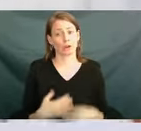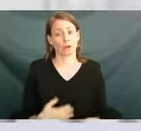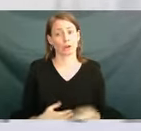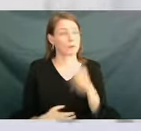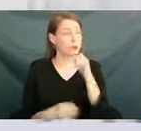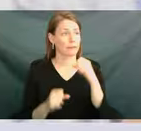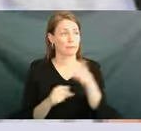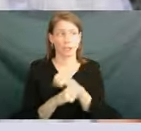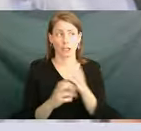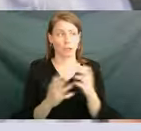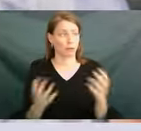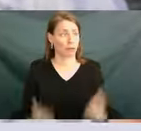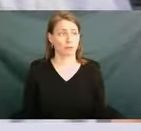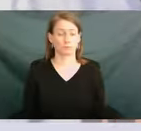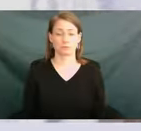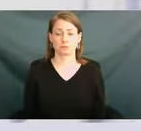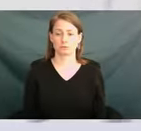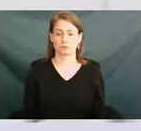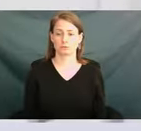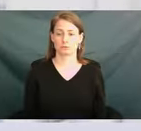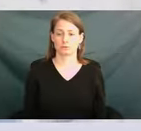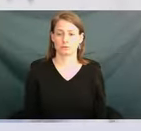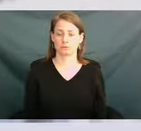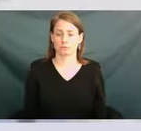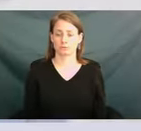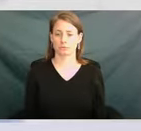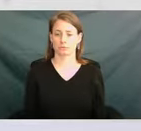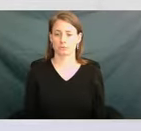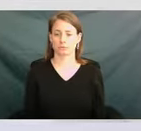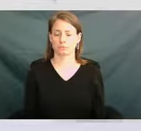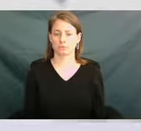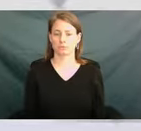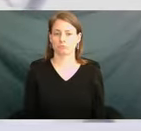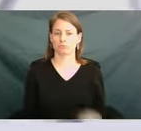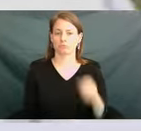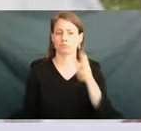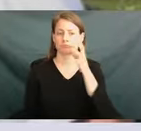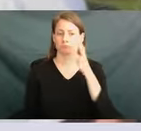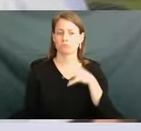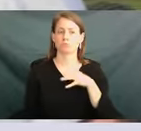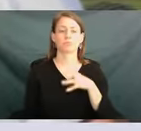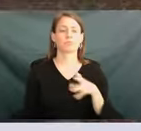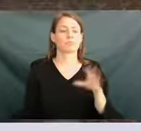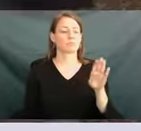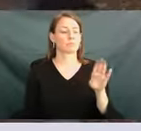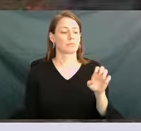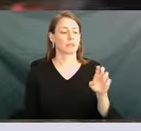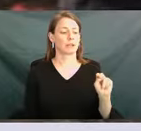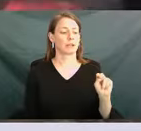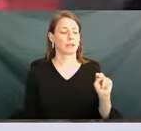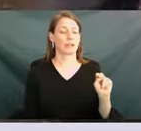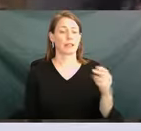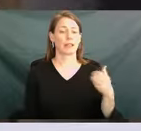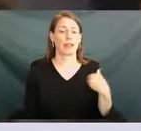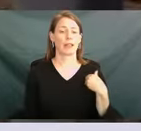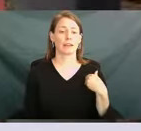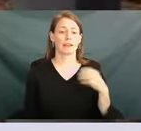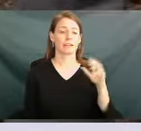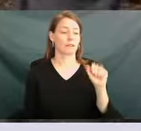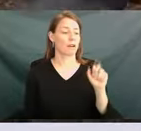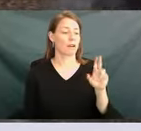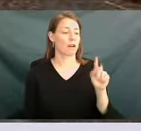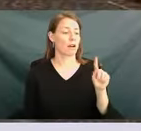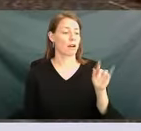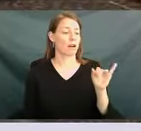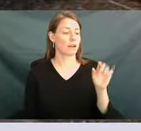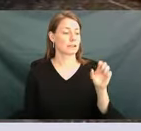Ben has a diagnosis of autism spectrum disorder, and the main area of need is his communication skills with other